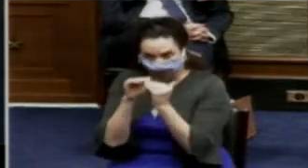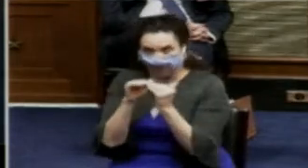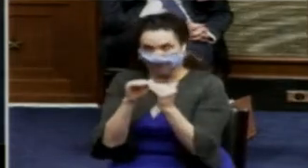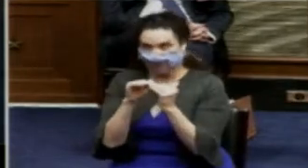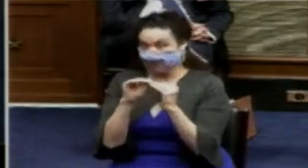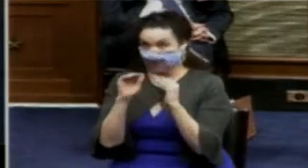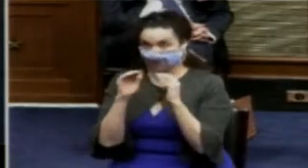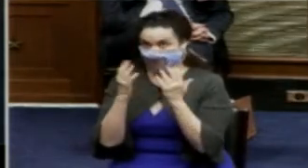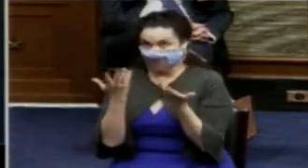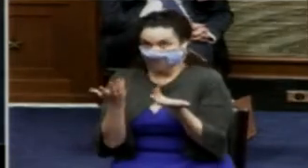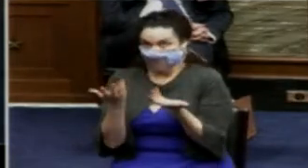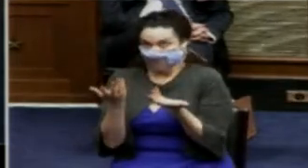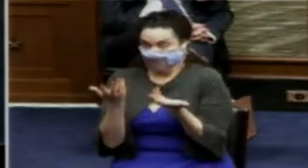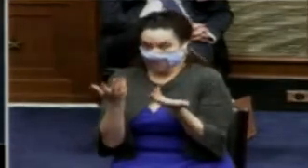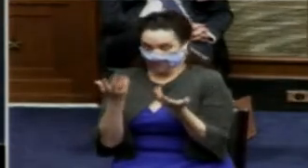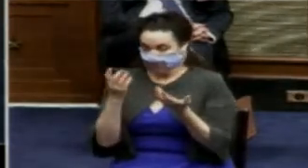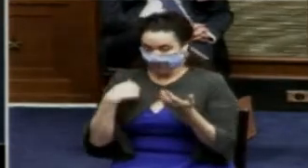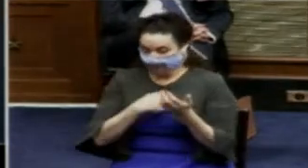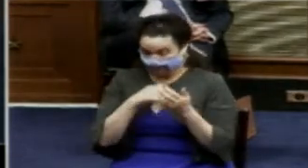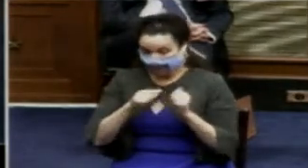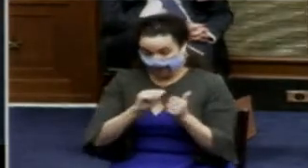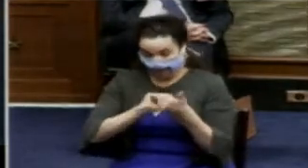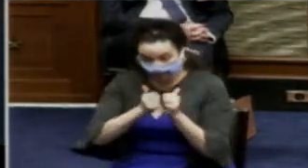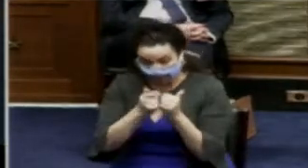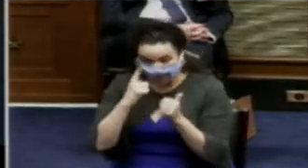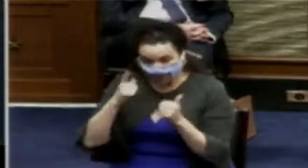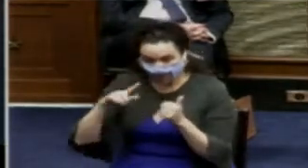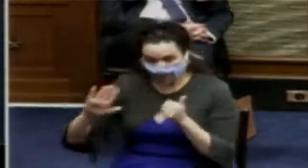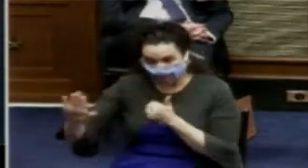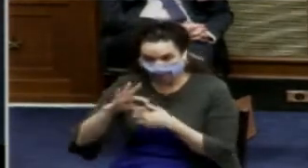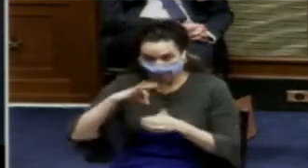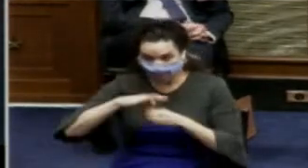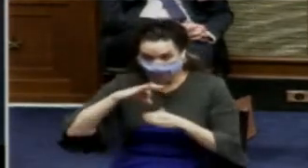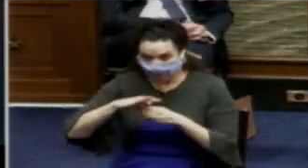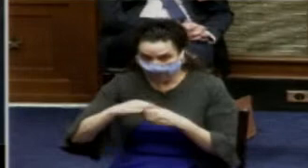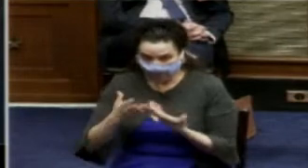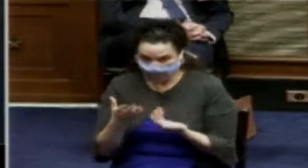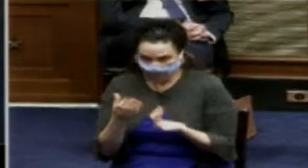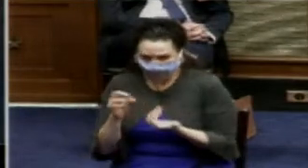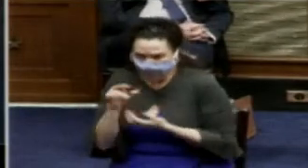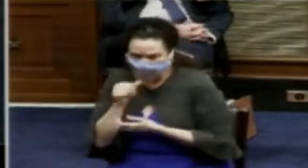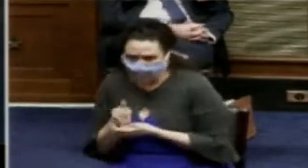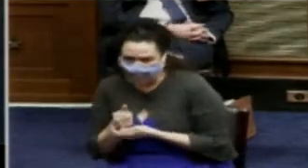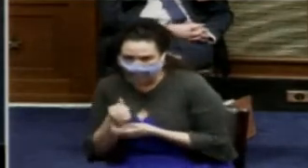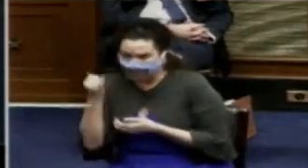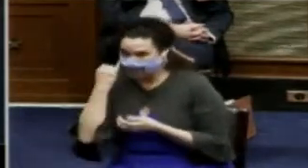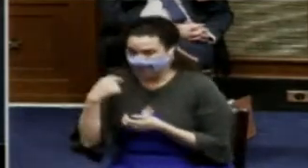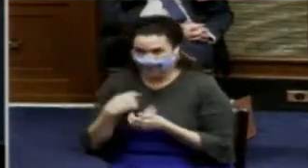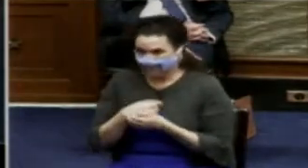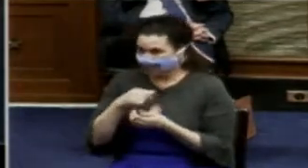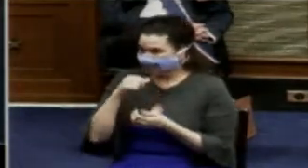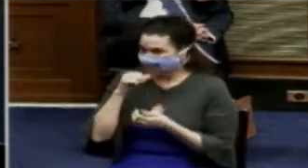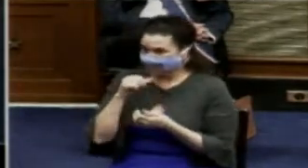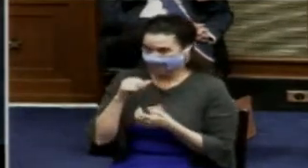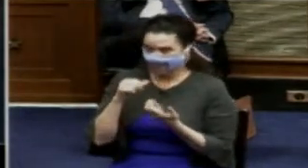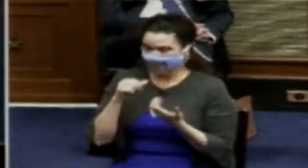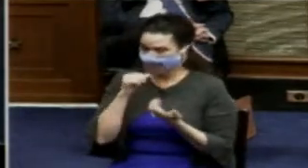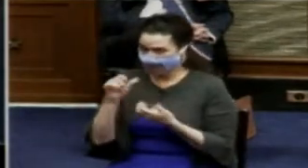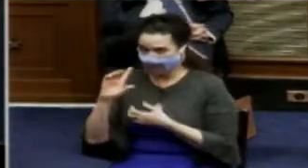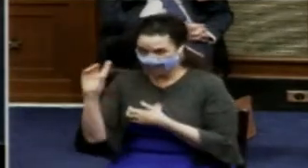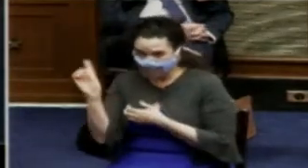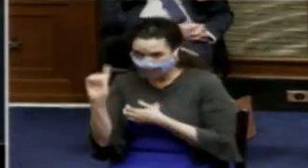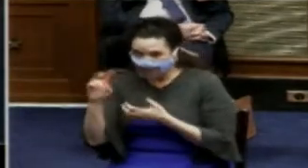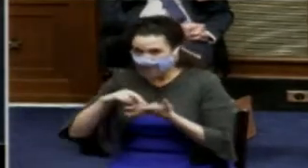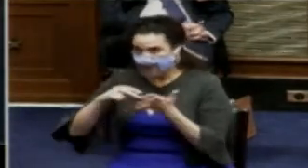we're not. We are either the world's greatest democracy, or we cherry pick